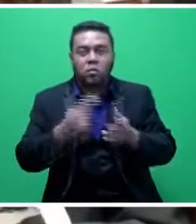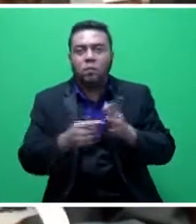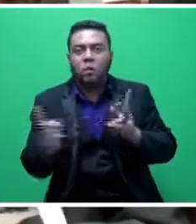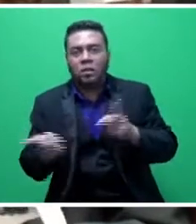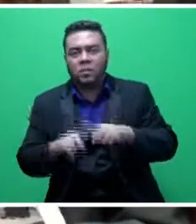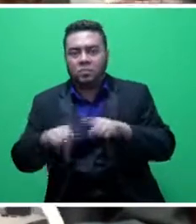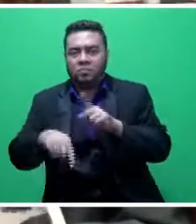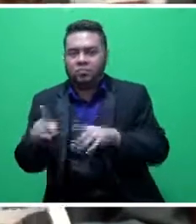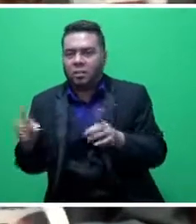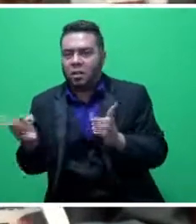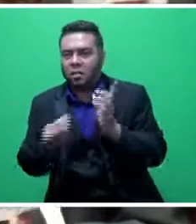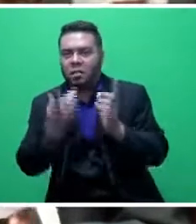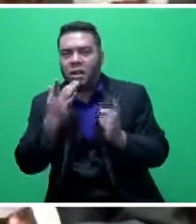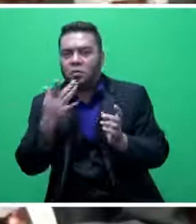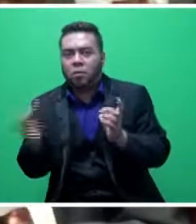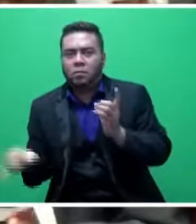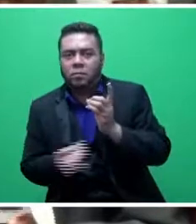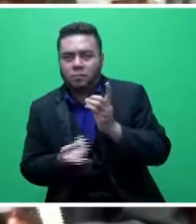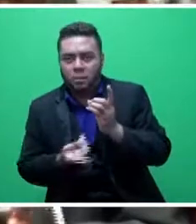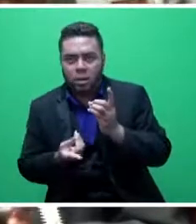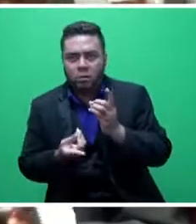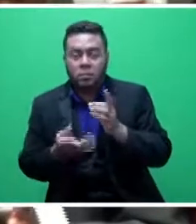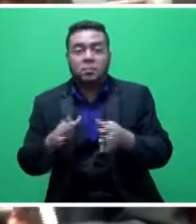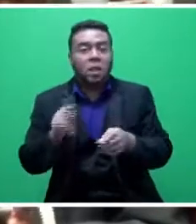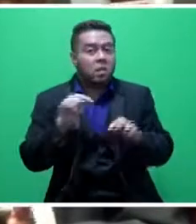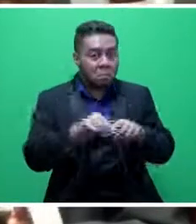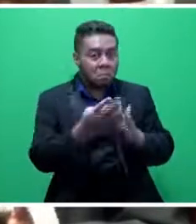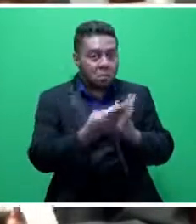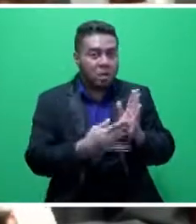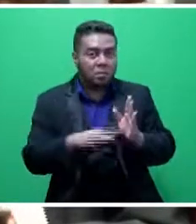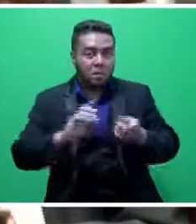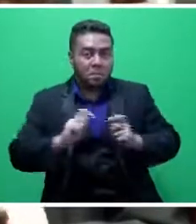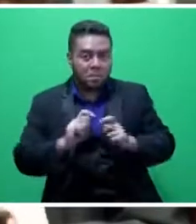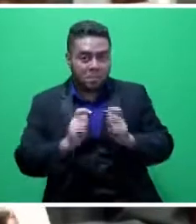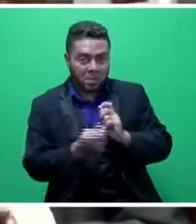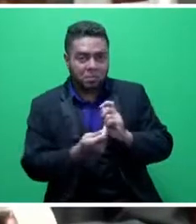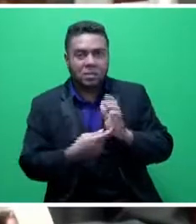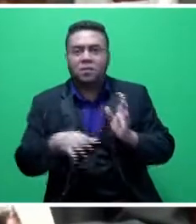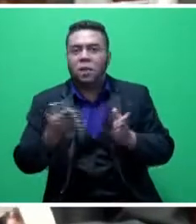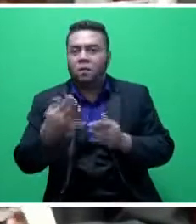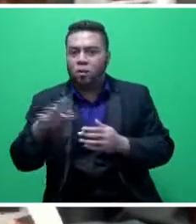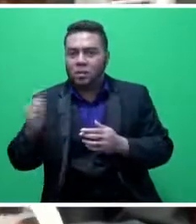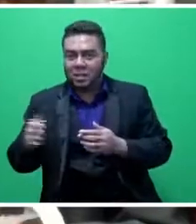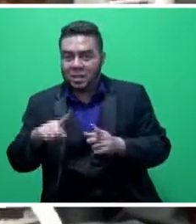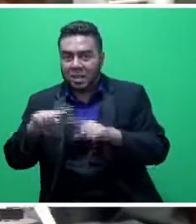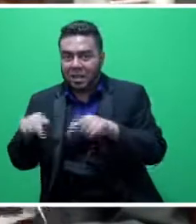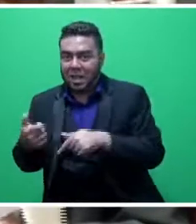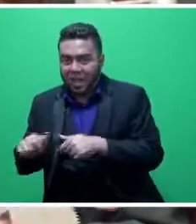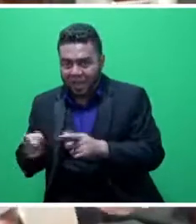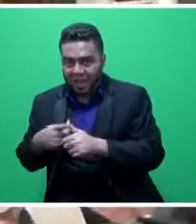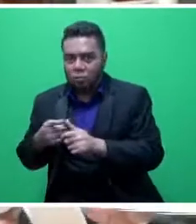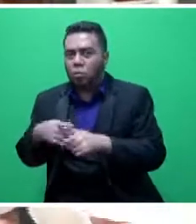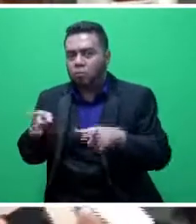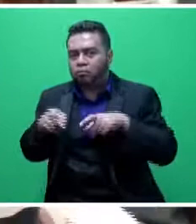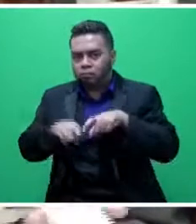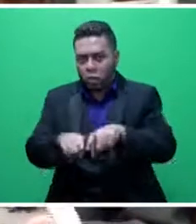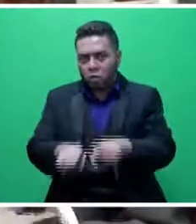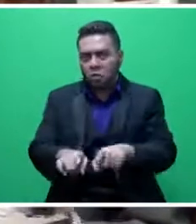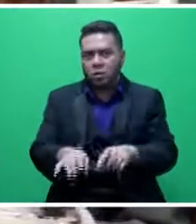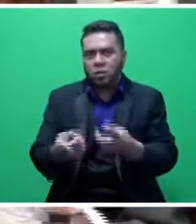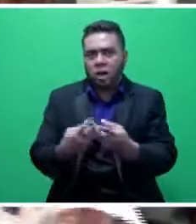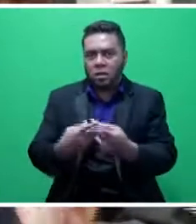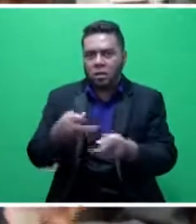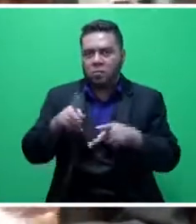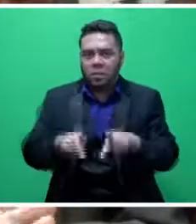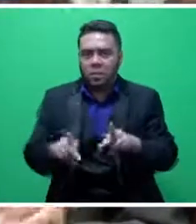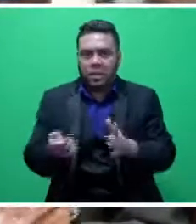penalties. The bill also amends, Mr. Speaker, sir, 116A of the Act to provide for consistency with other penalty provisions in the